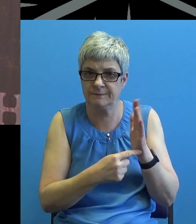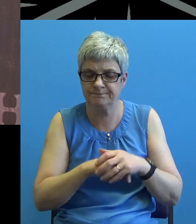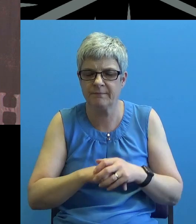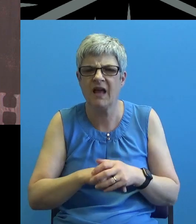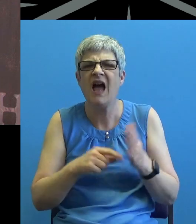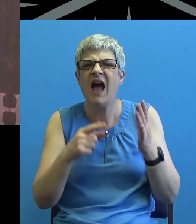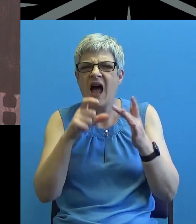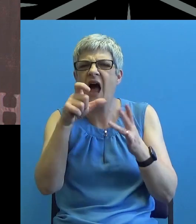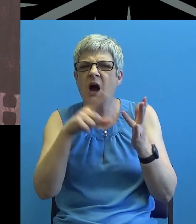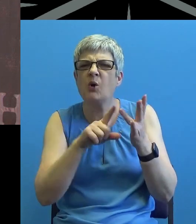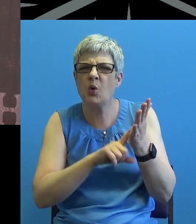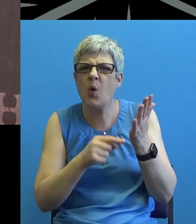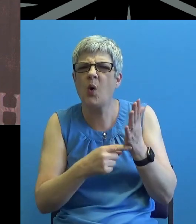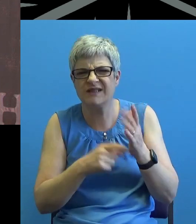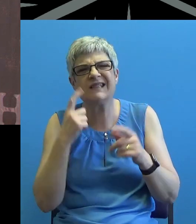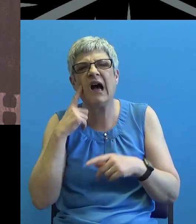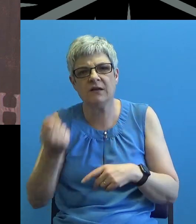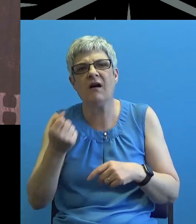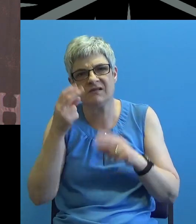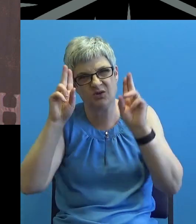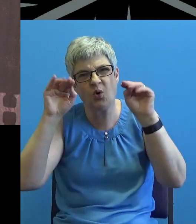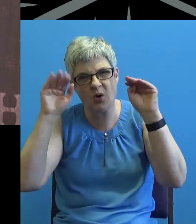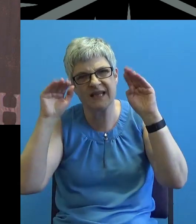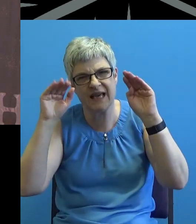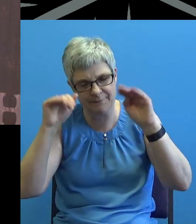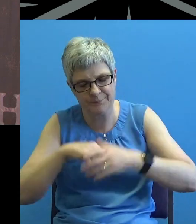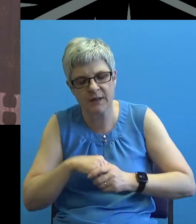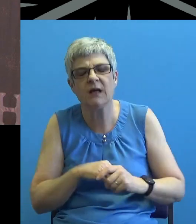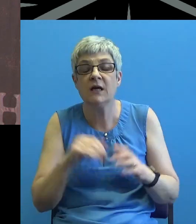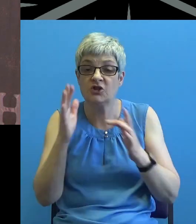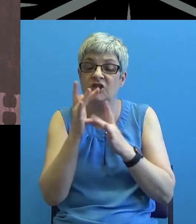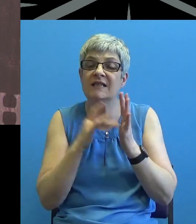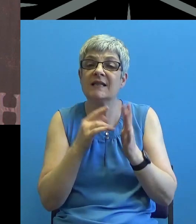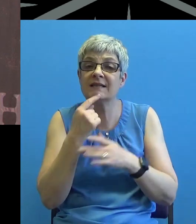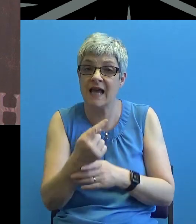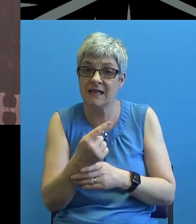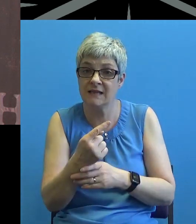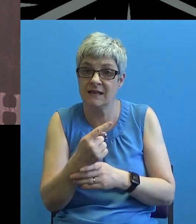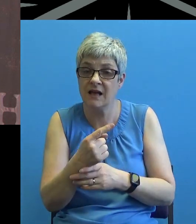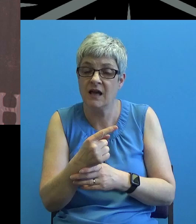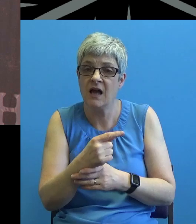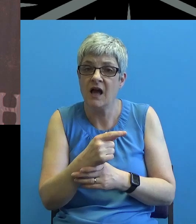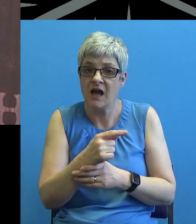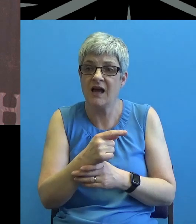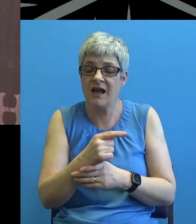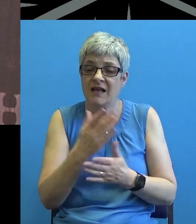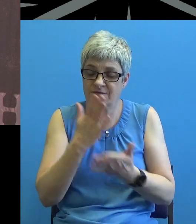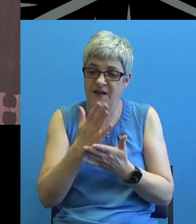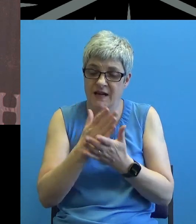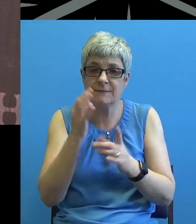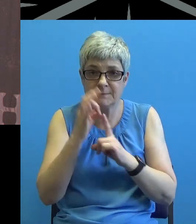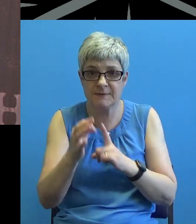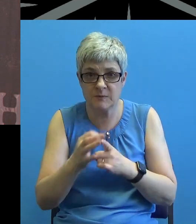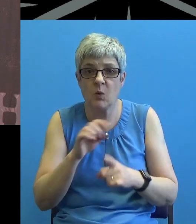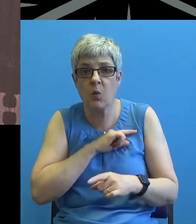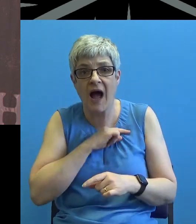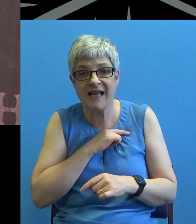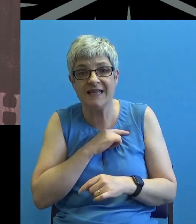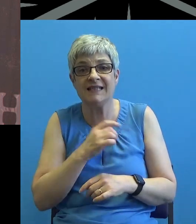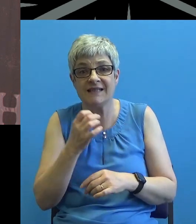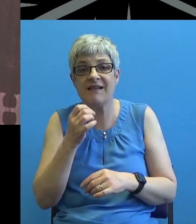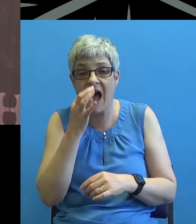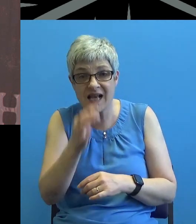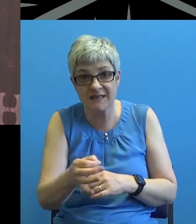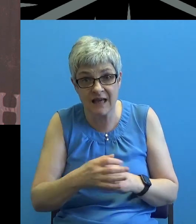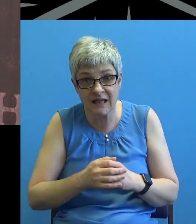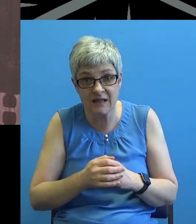Now, a colt is a young donkey. And Jesus is very prescribed about why he's asking for this,